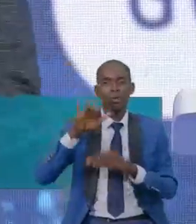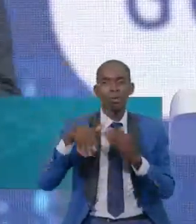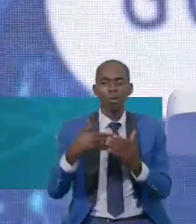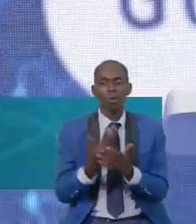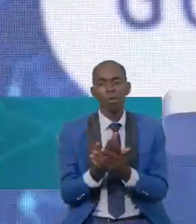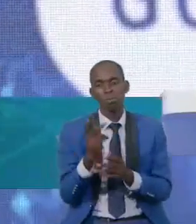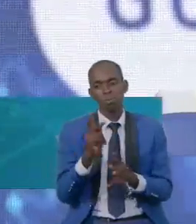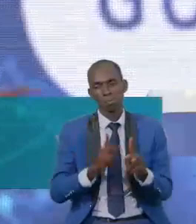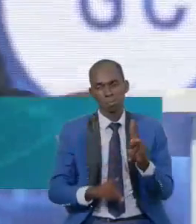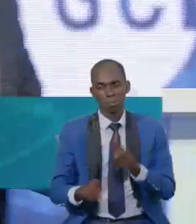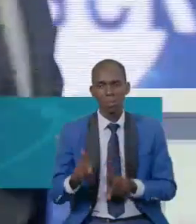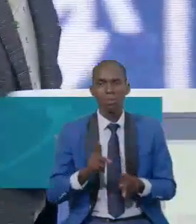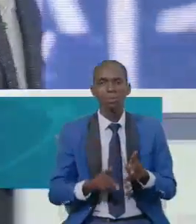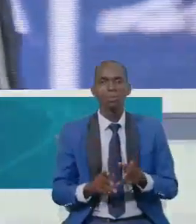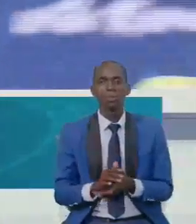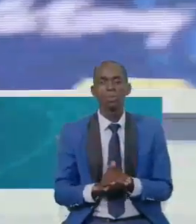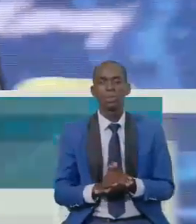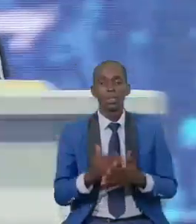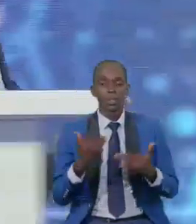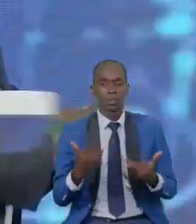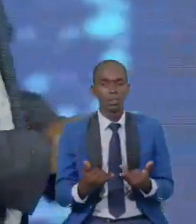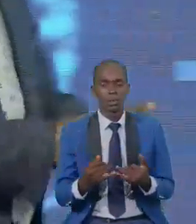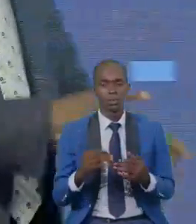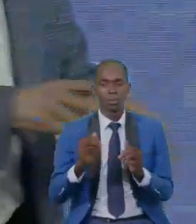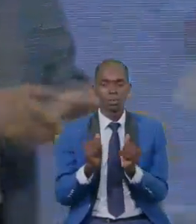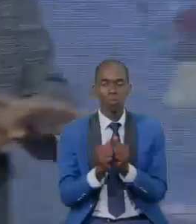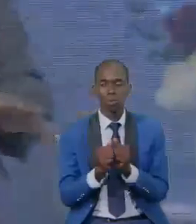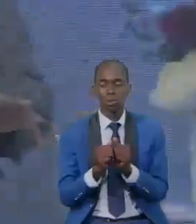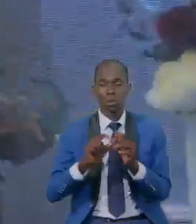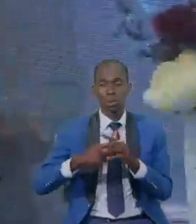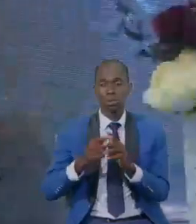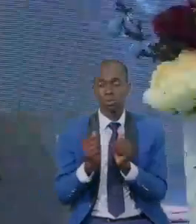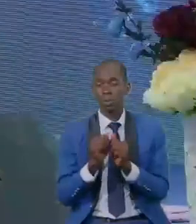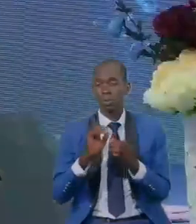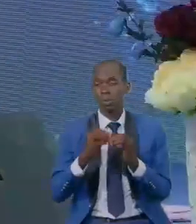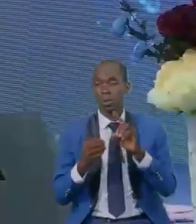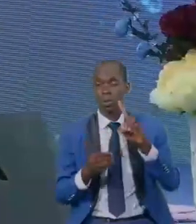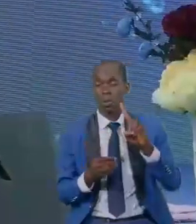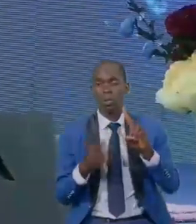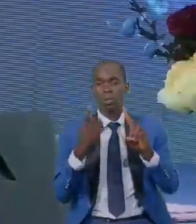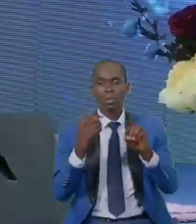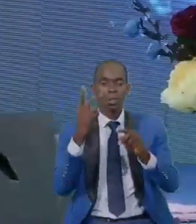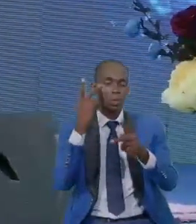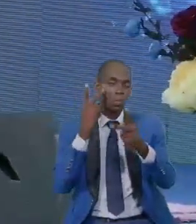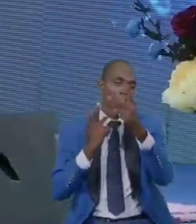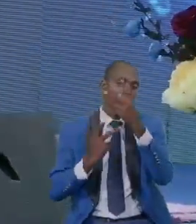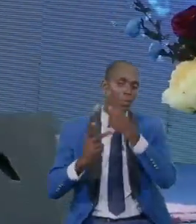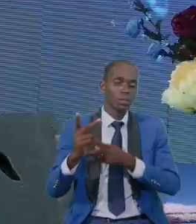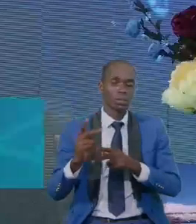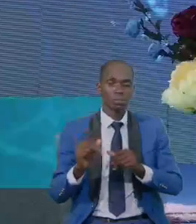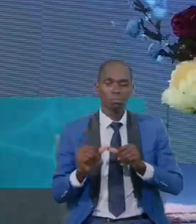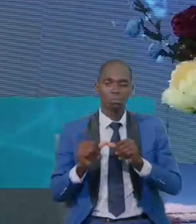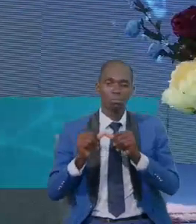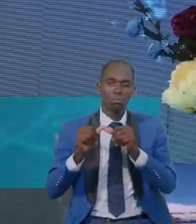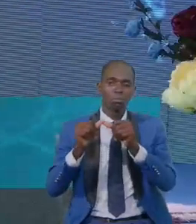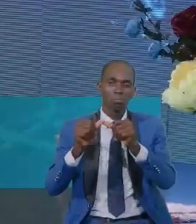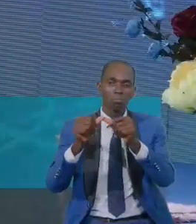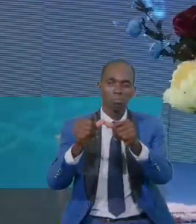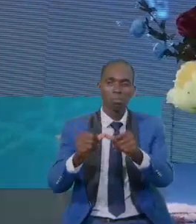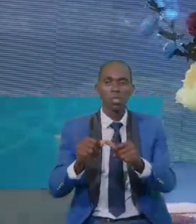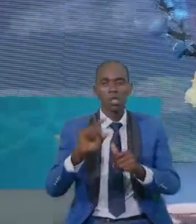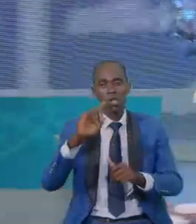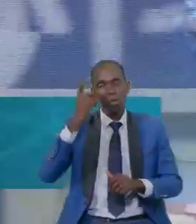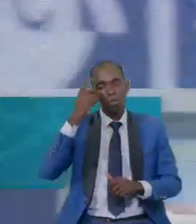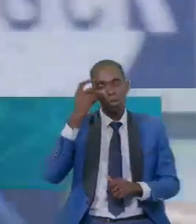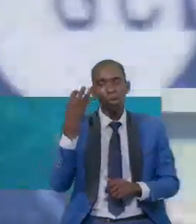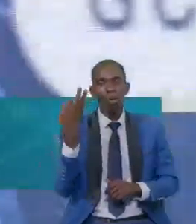people. Look at number one. Number one is the prophetic perpetual government